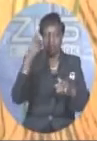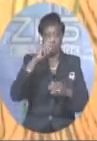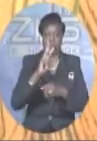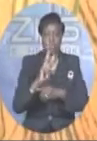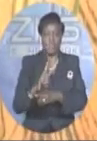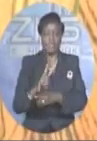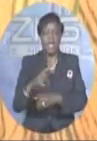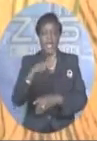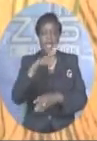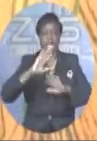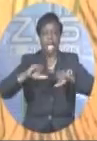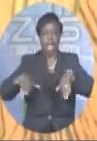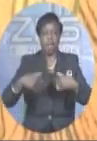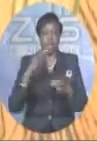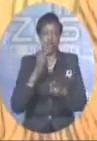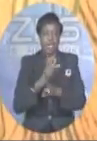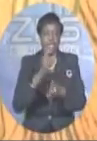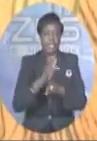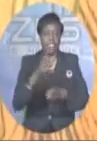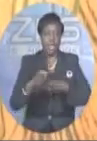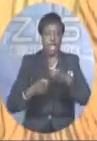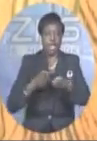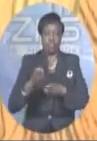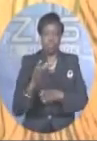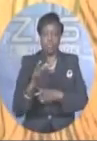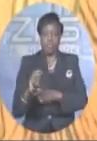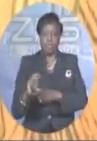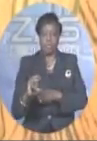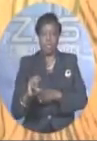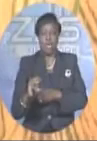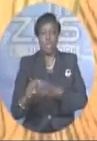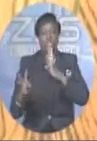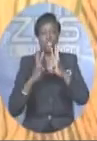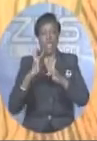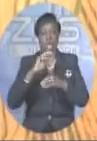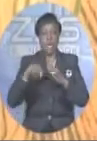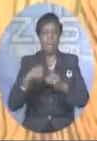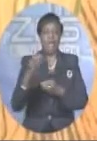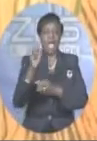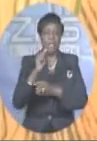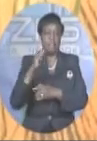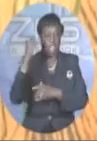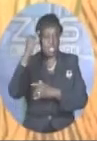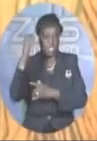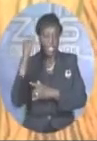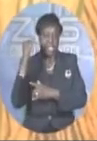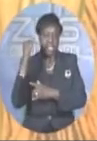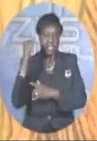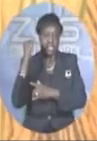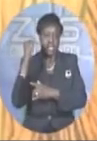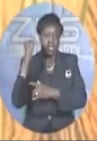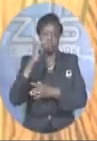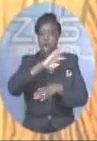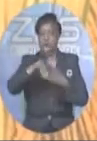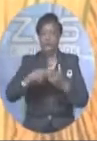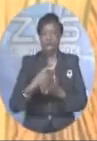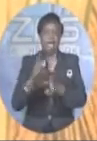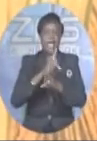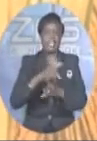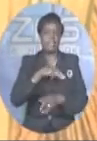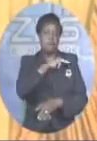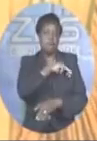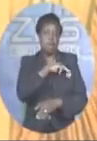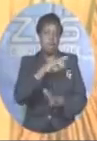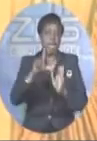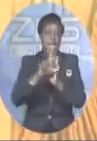and control them? You know, when we start to talk about things like artificial intelligence, there are all sorts of moral, legal questions